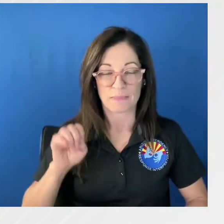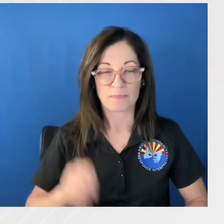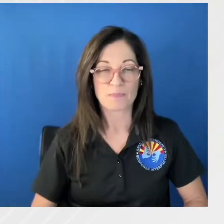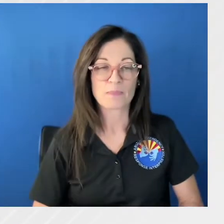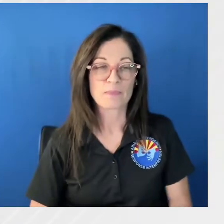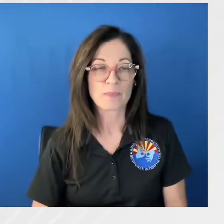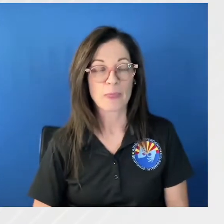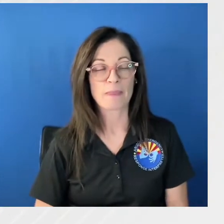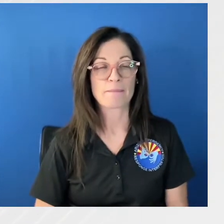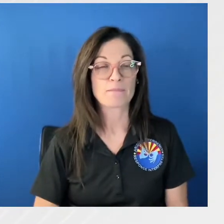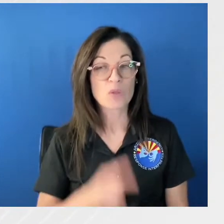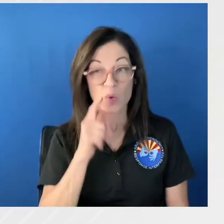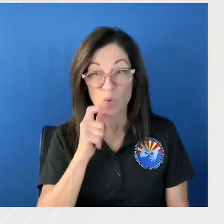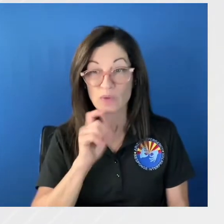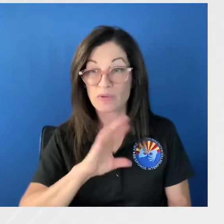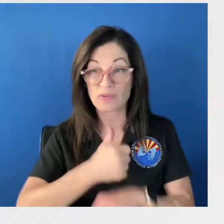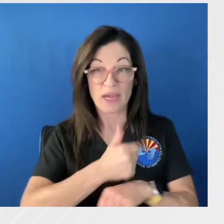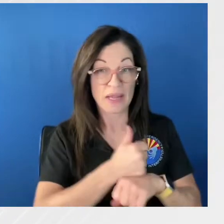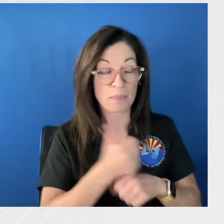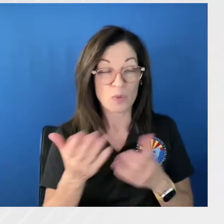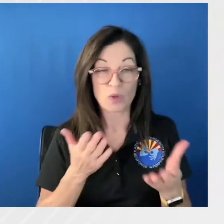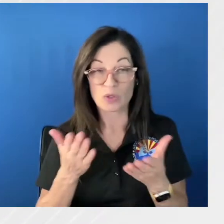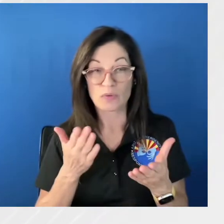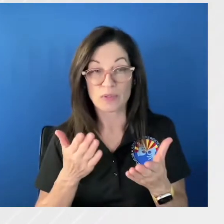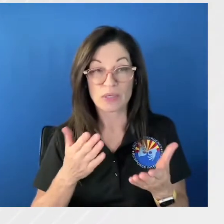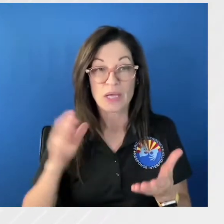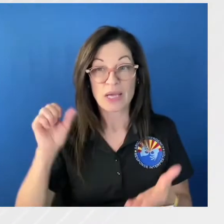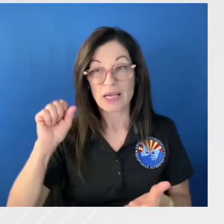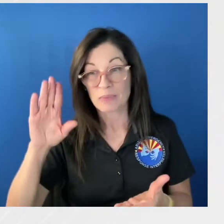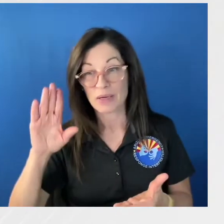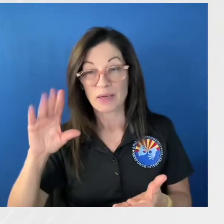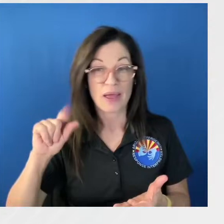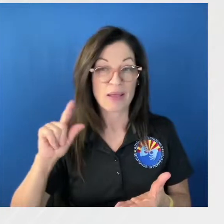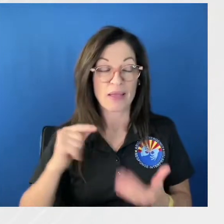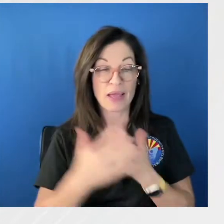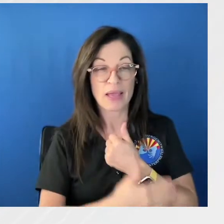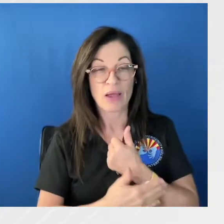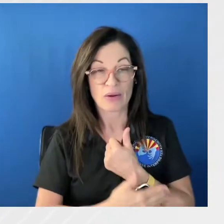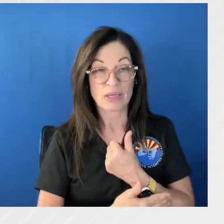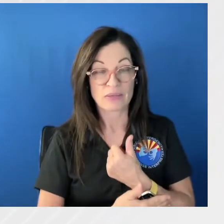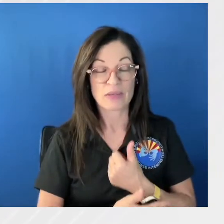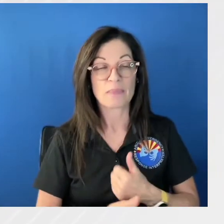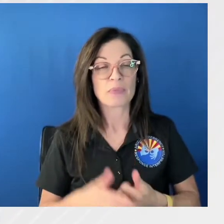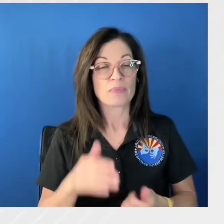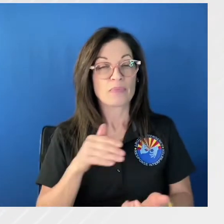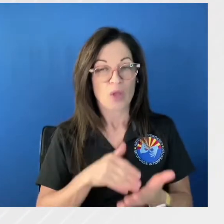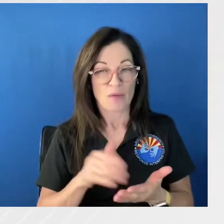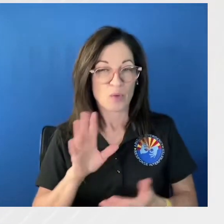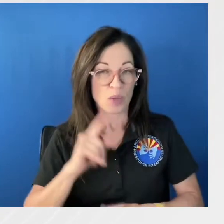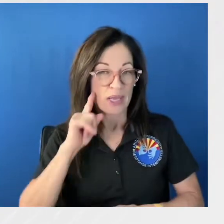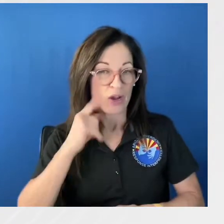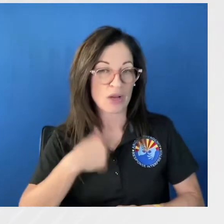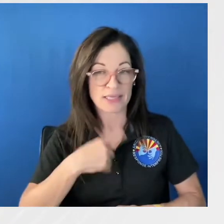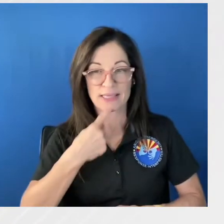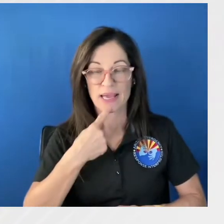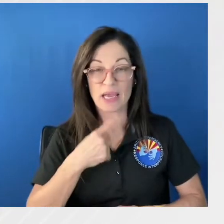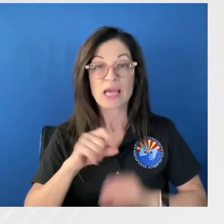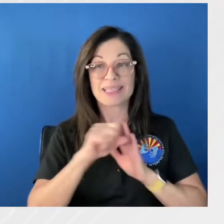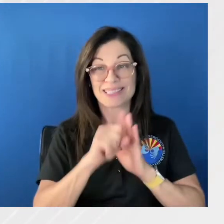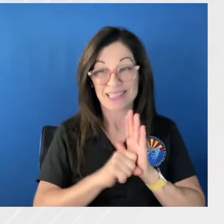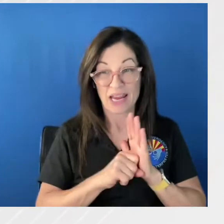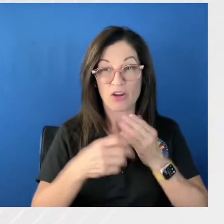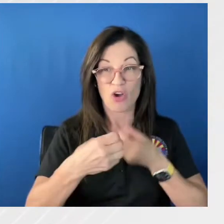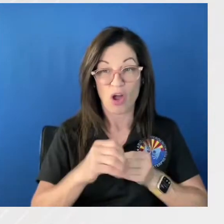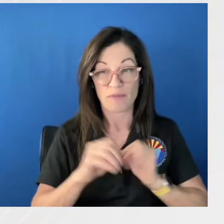those arrangements, in San Bernardino and LA County, we also have, a lot of times you'll hear us talk about the state Office of Emergency Services,